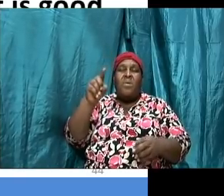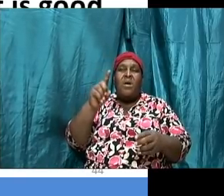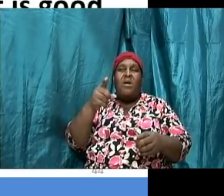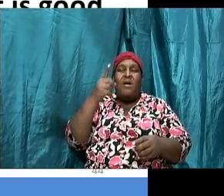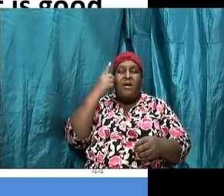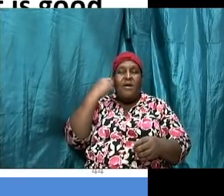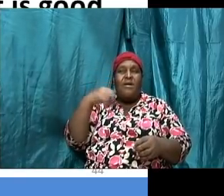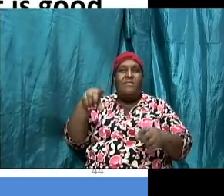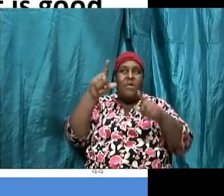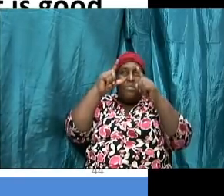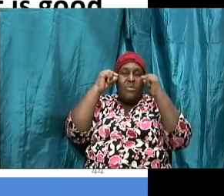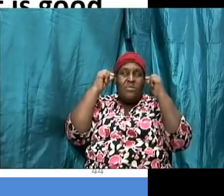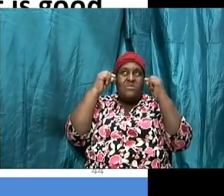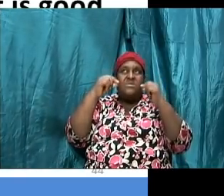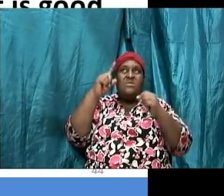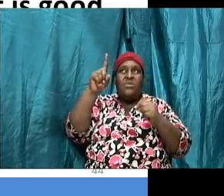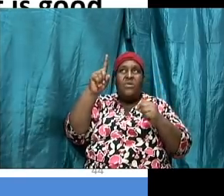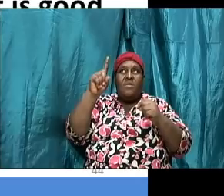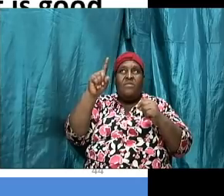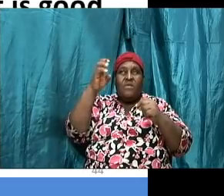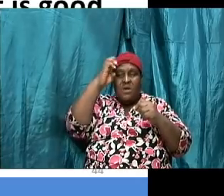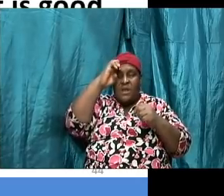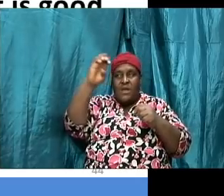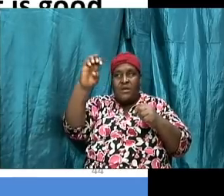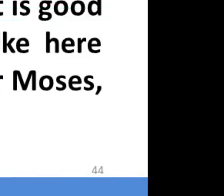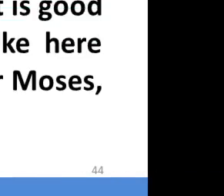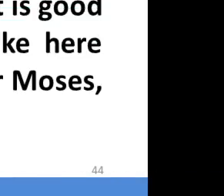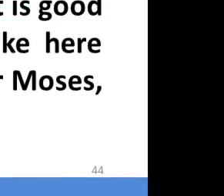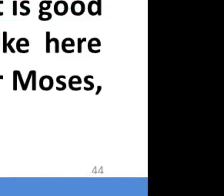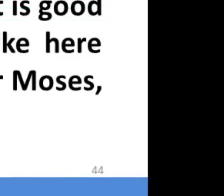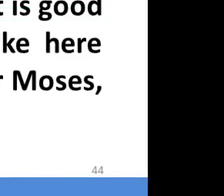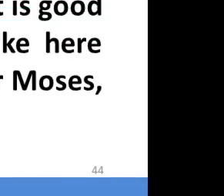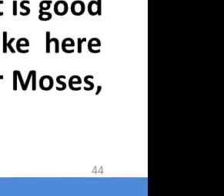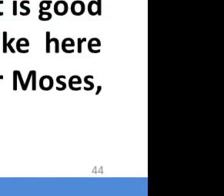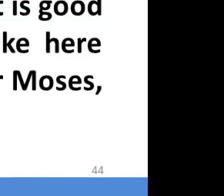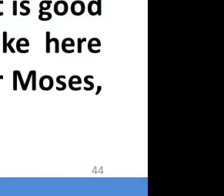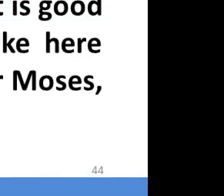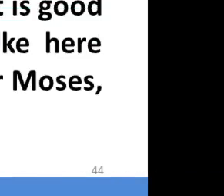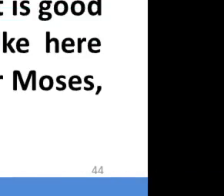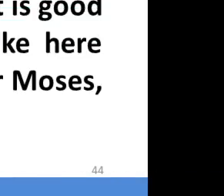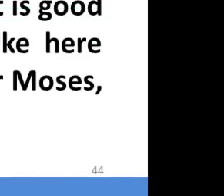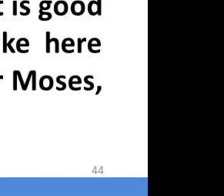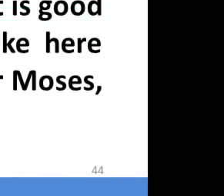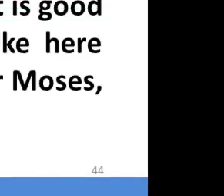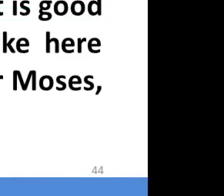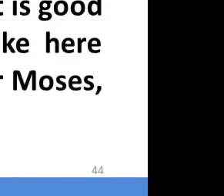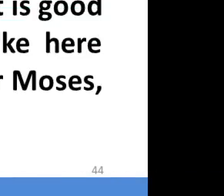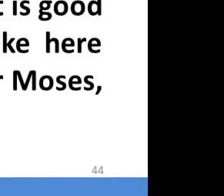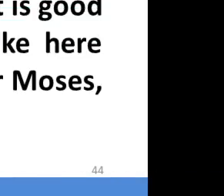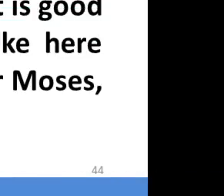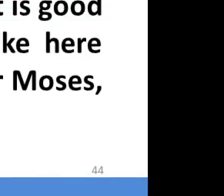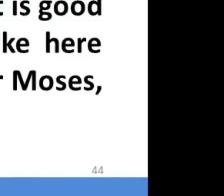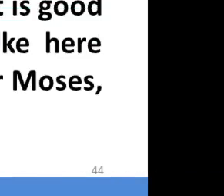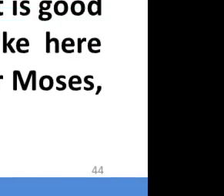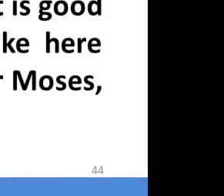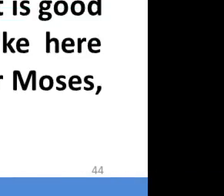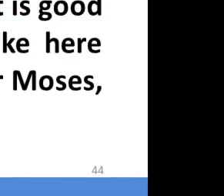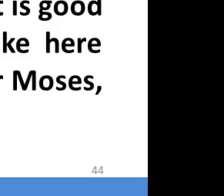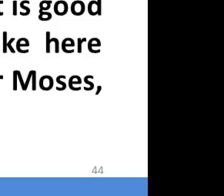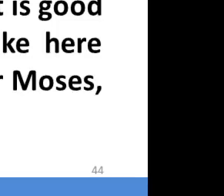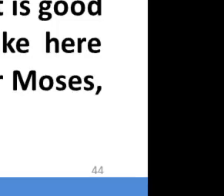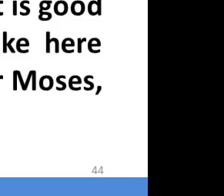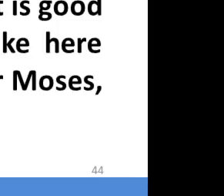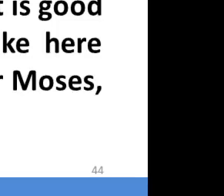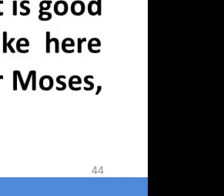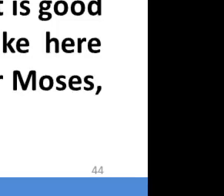for Elijah." Praise God. Now the other verse, verse 8 says this.